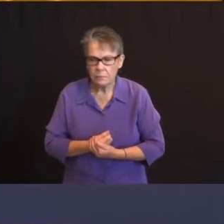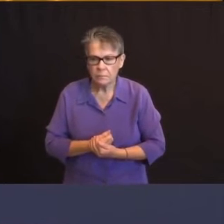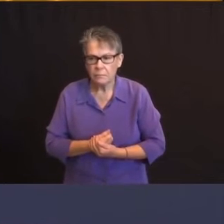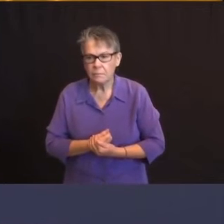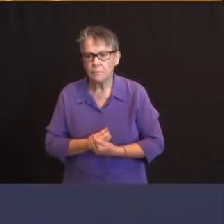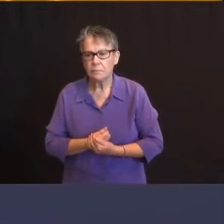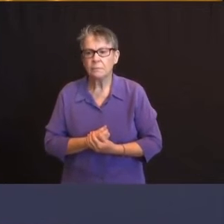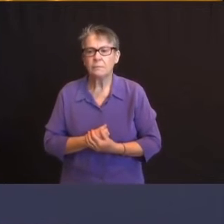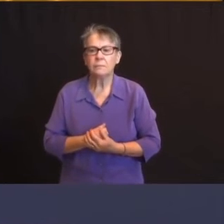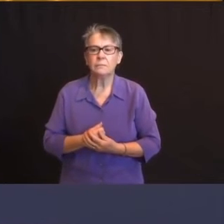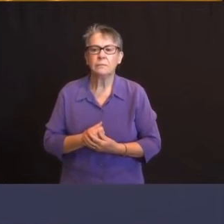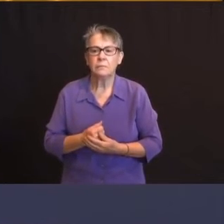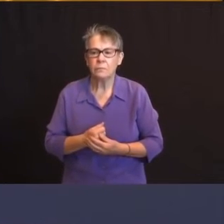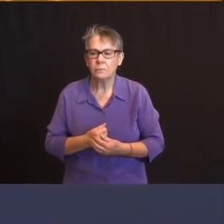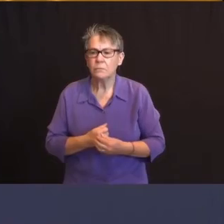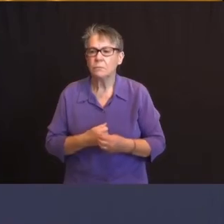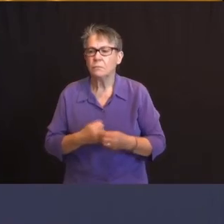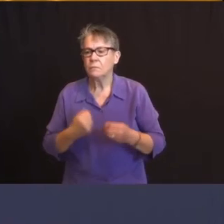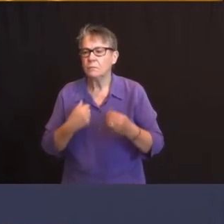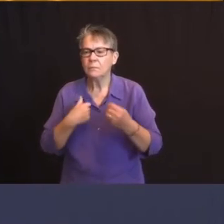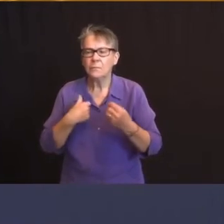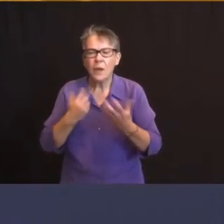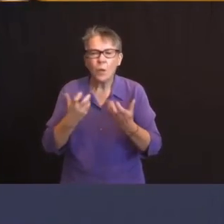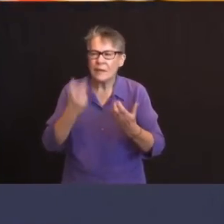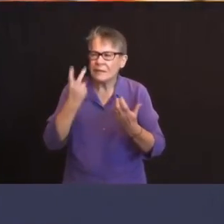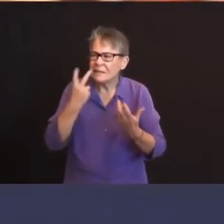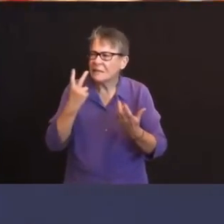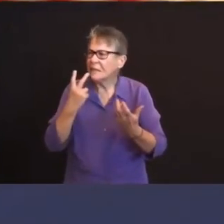New Jersey belt and suspenders?